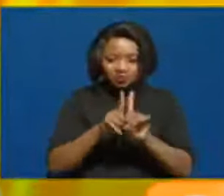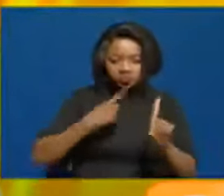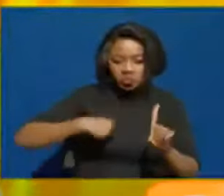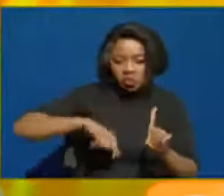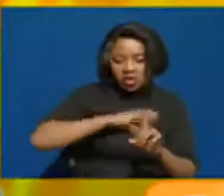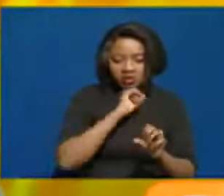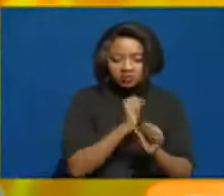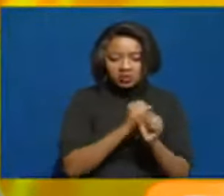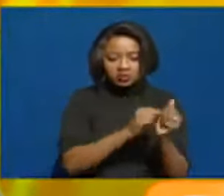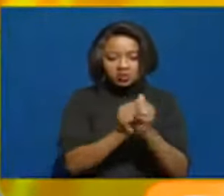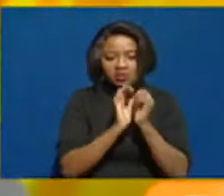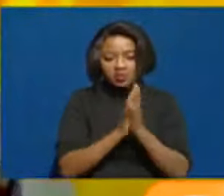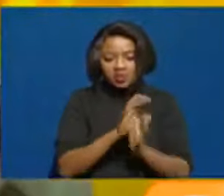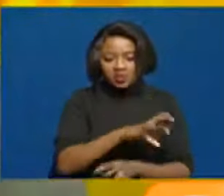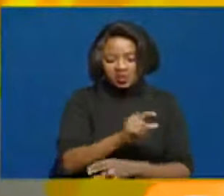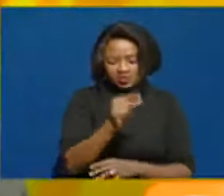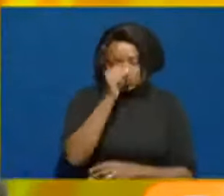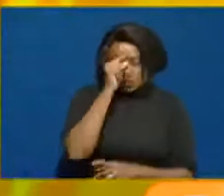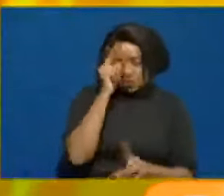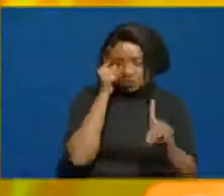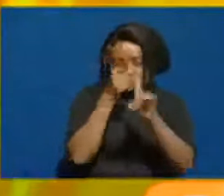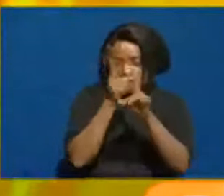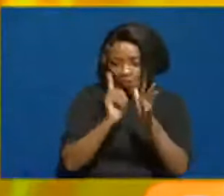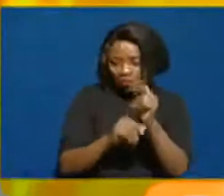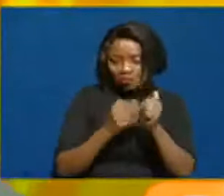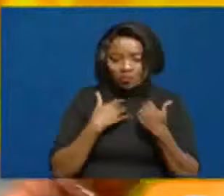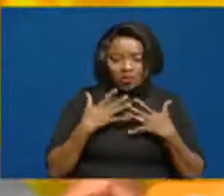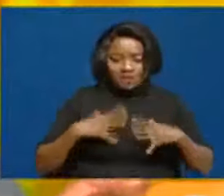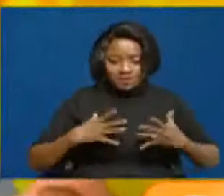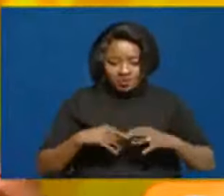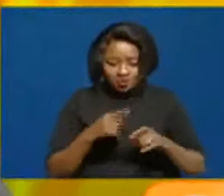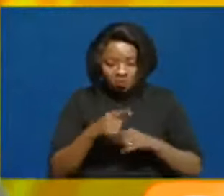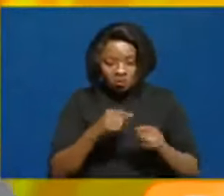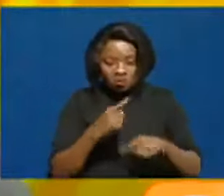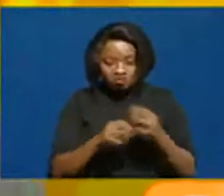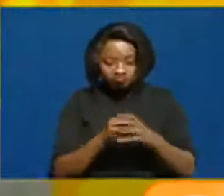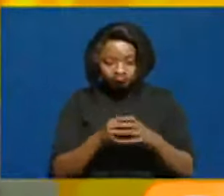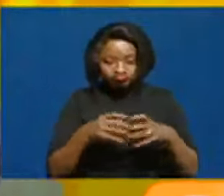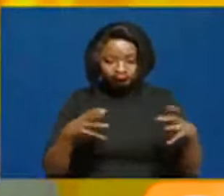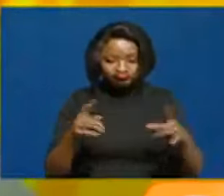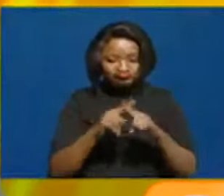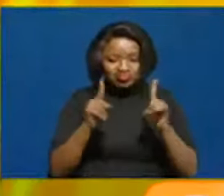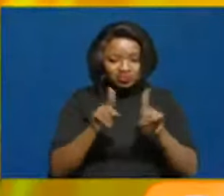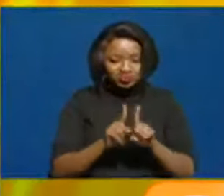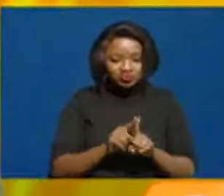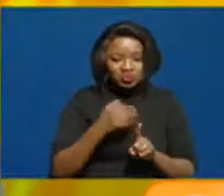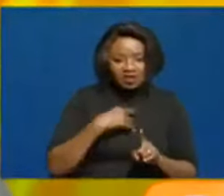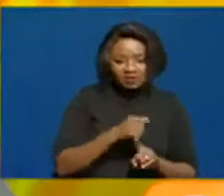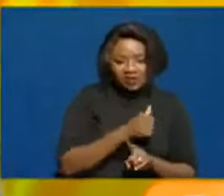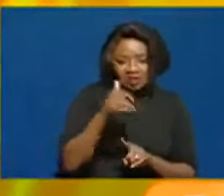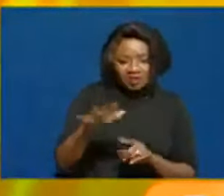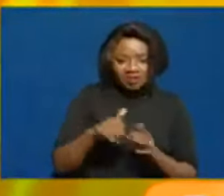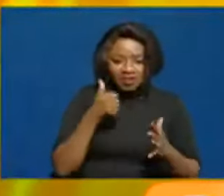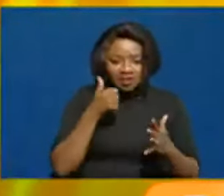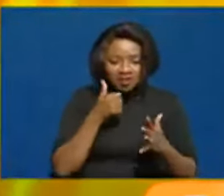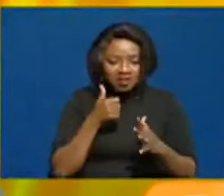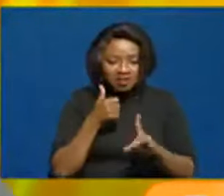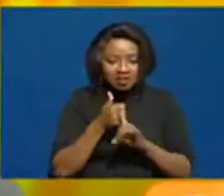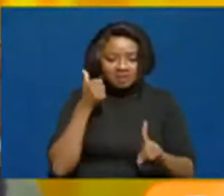county government in ensuring that as the population increases, that component of environmental impact assessment and